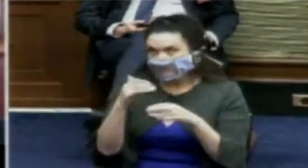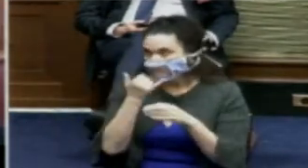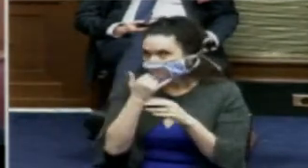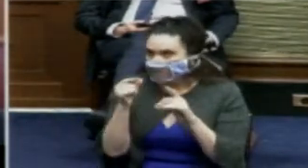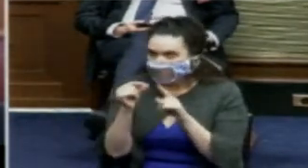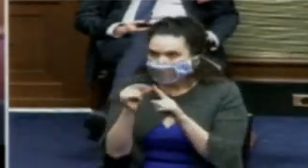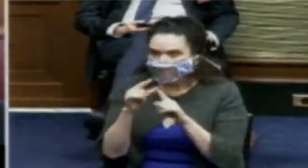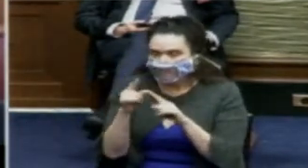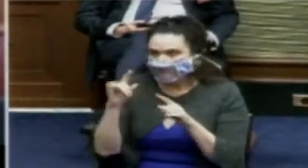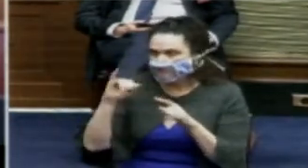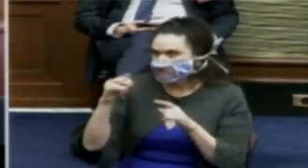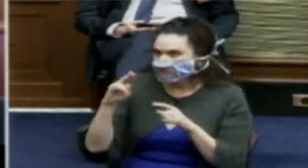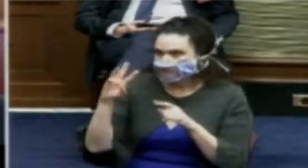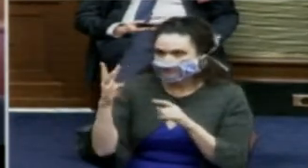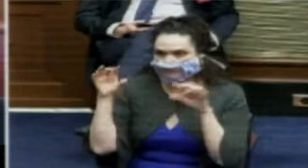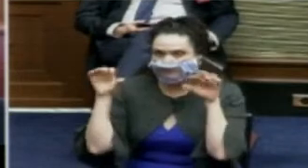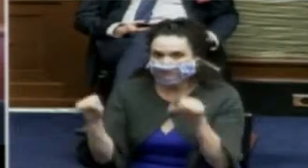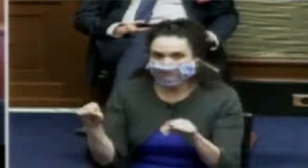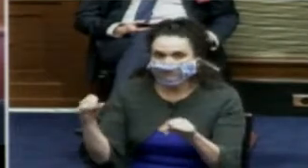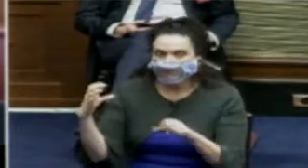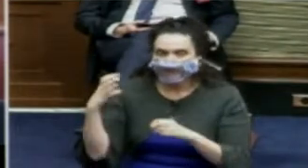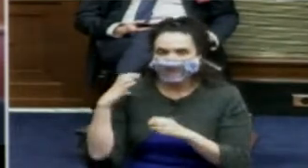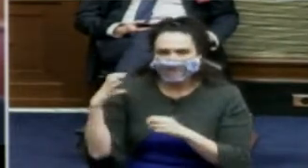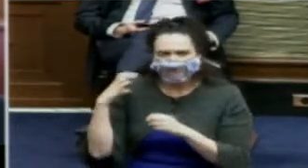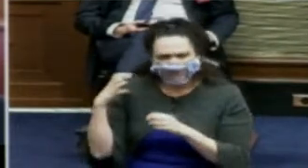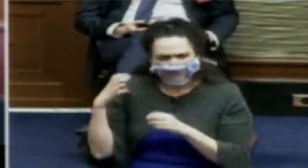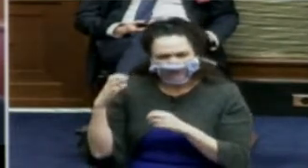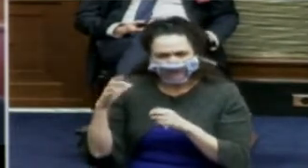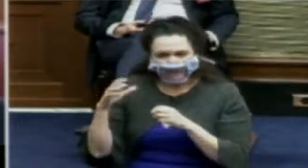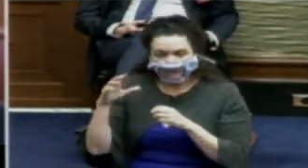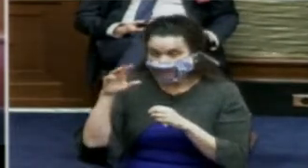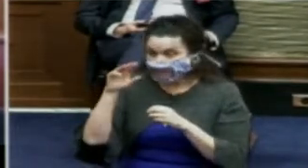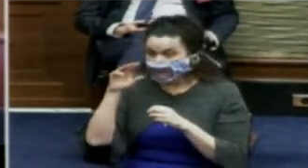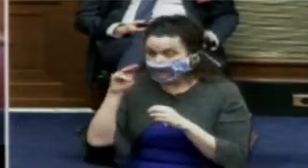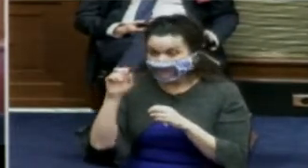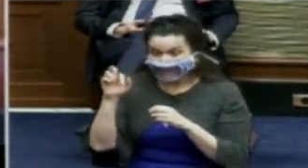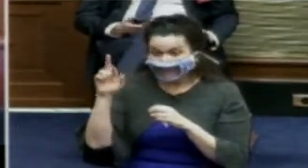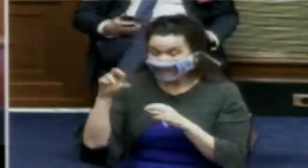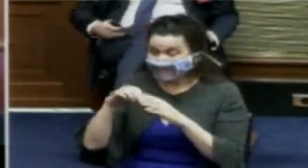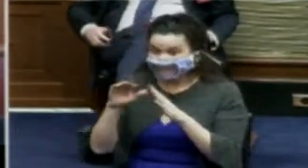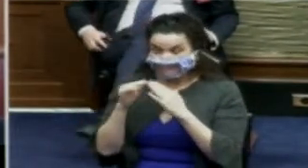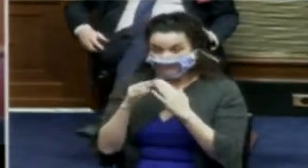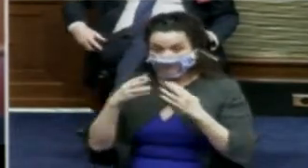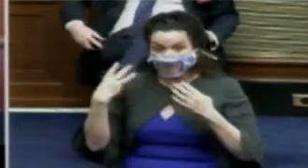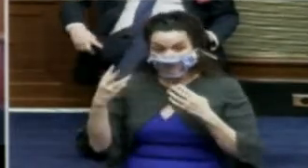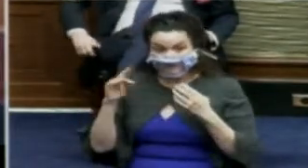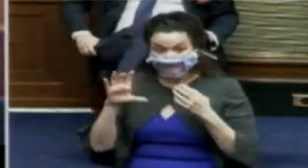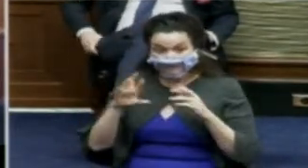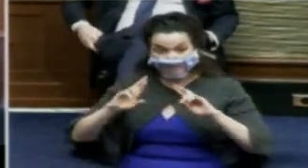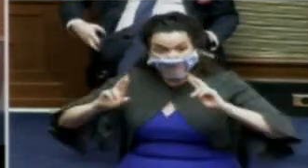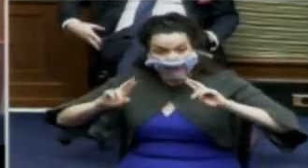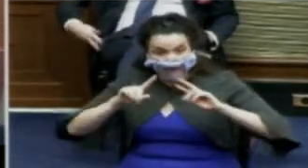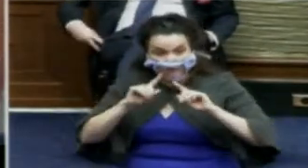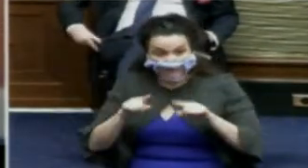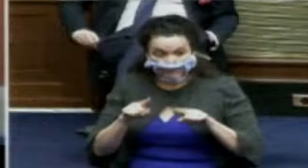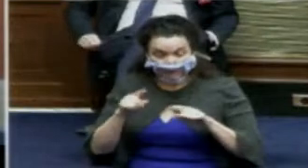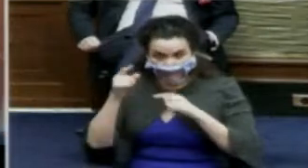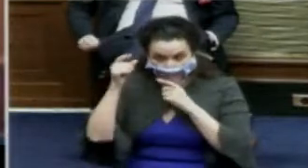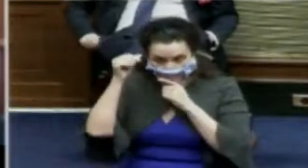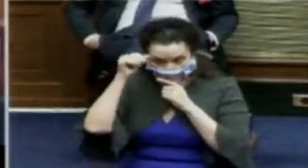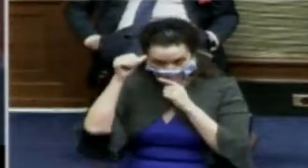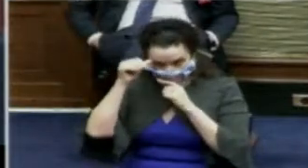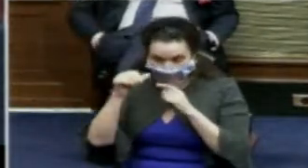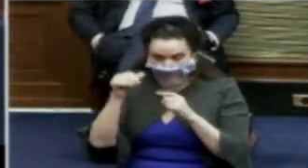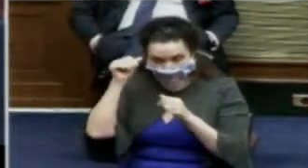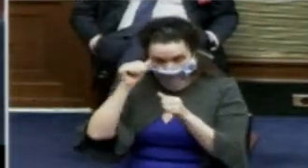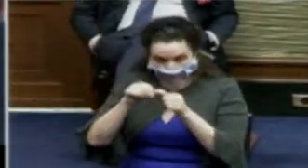the reports is that the mayor in the city of Washington was ready to respond. And keep in mind, this federal district, the folks